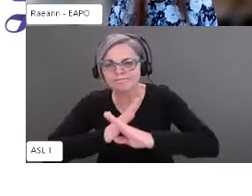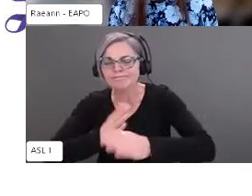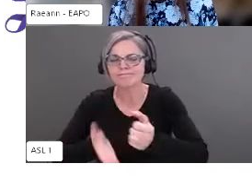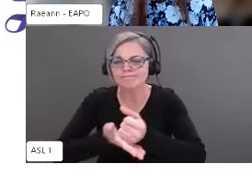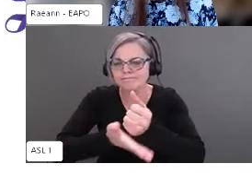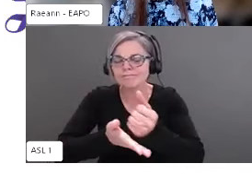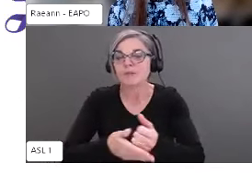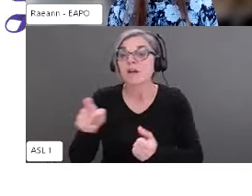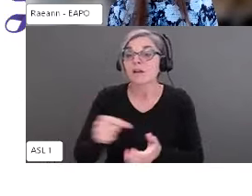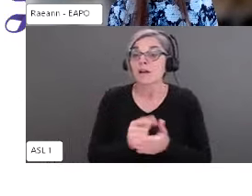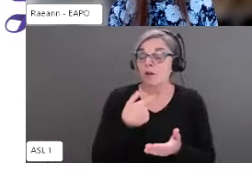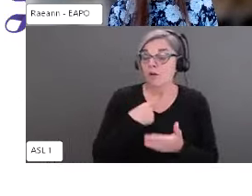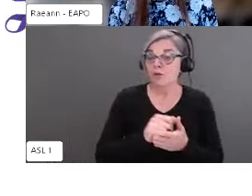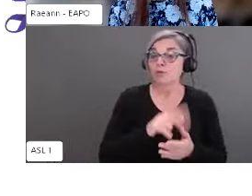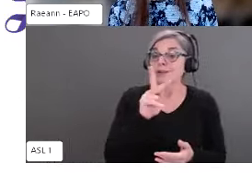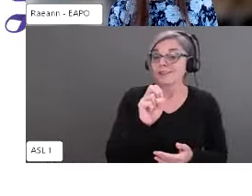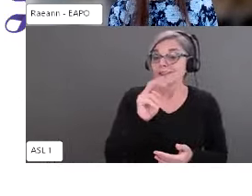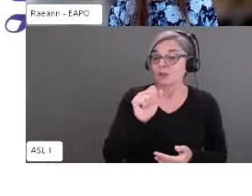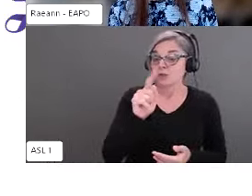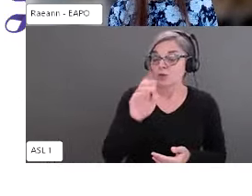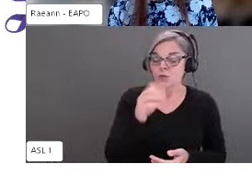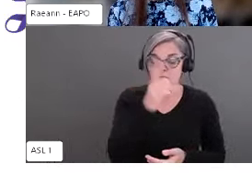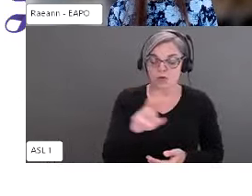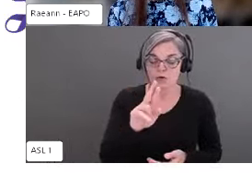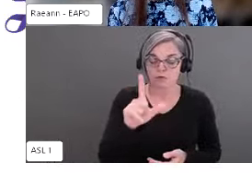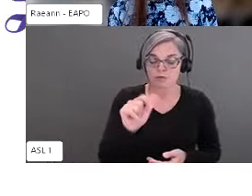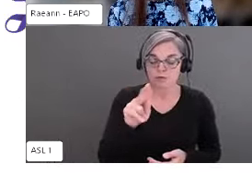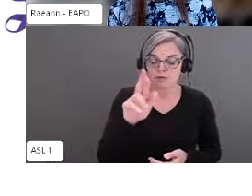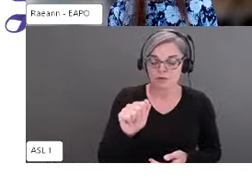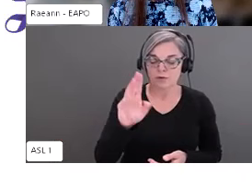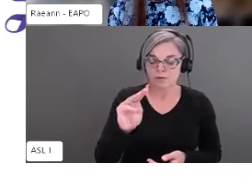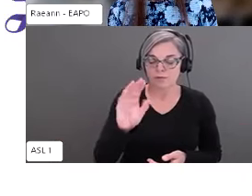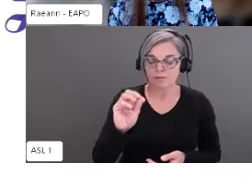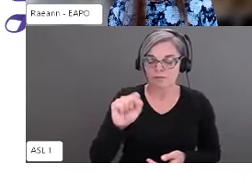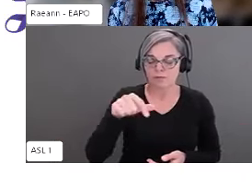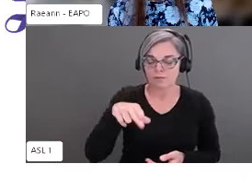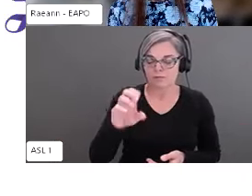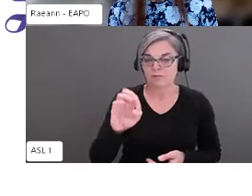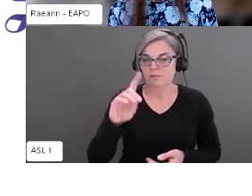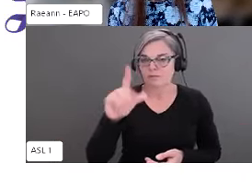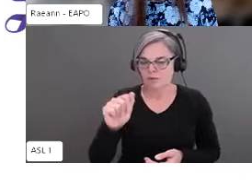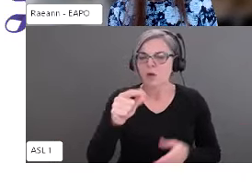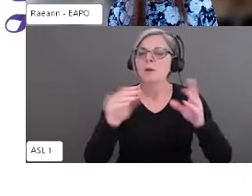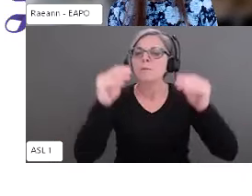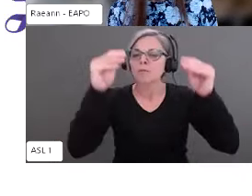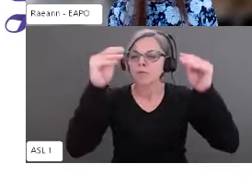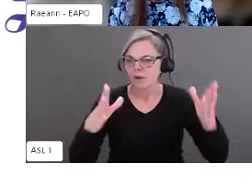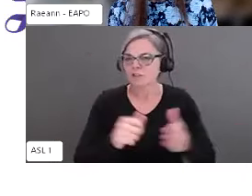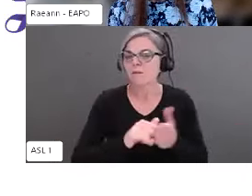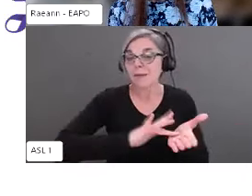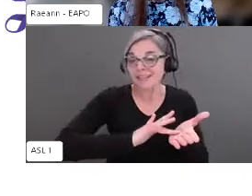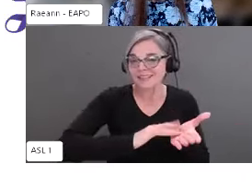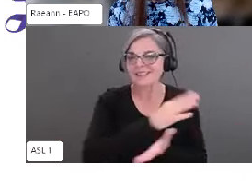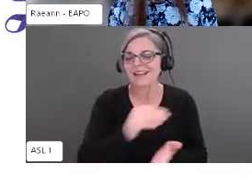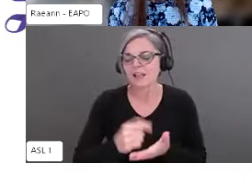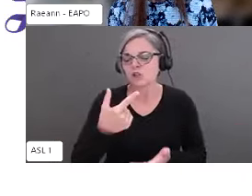Dr. Laura Mosqueda, who is a professor of Family Medicine and Geriatrics of the Keck School of